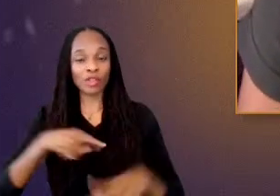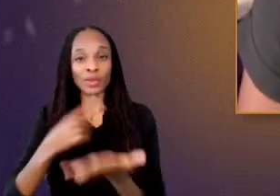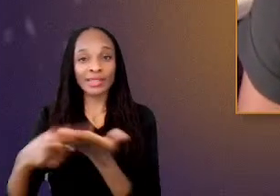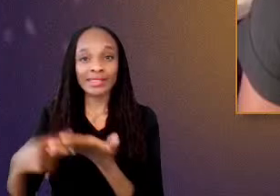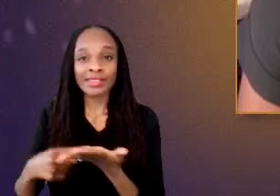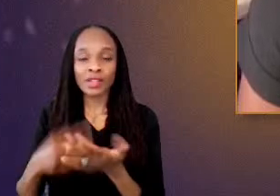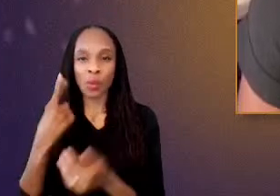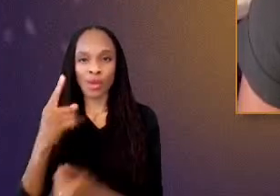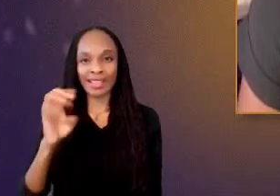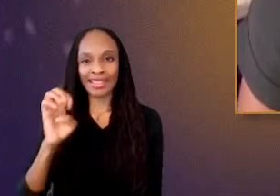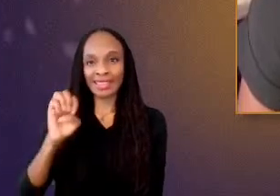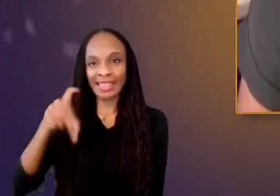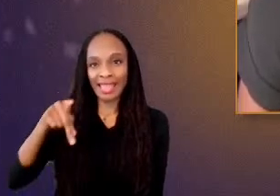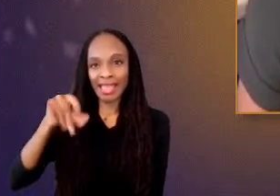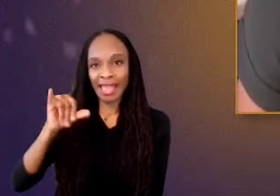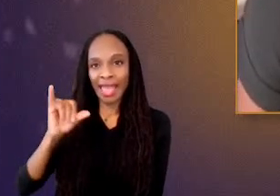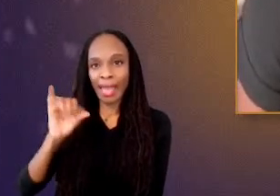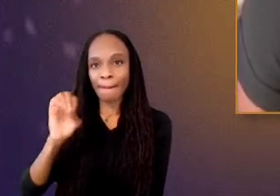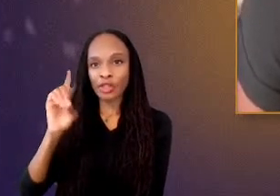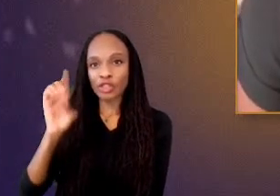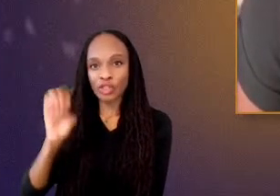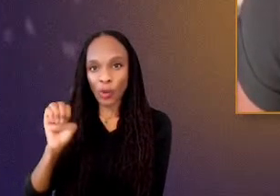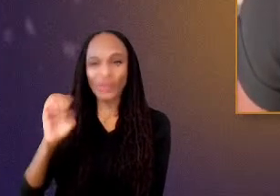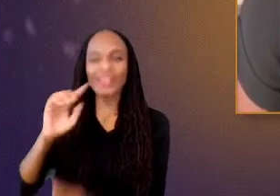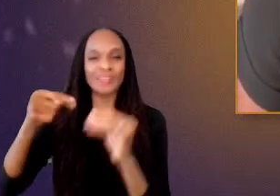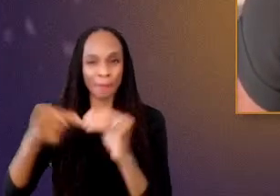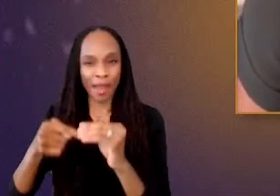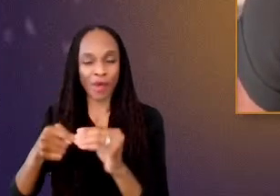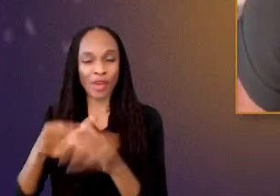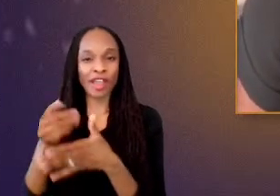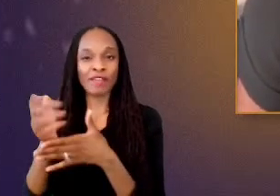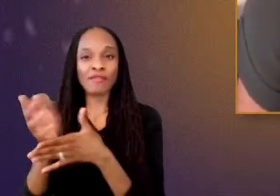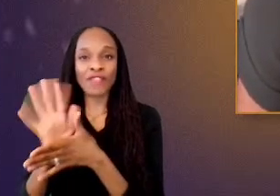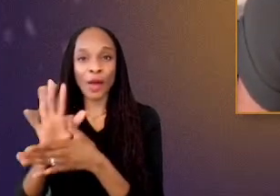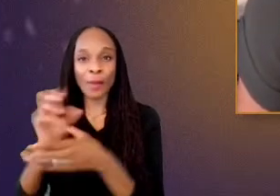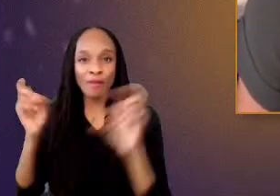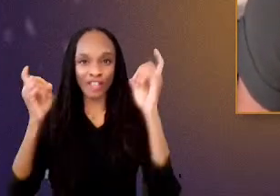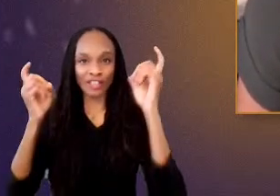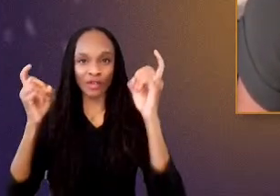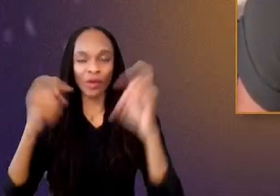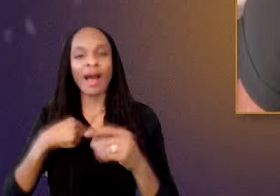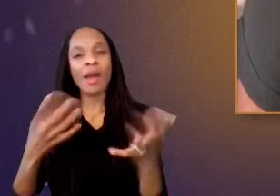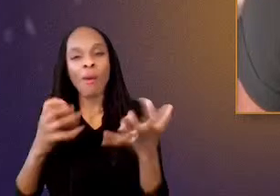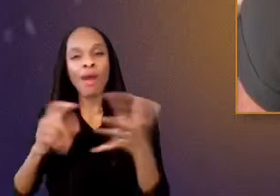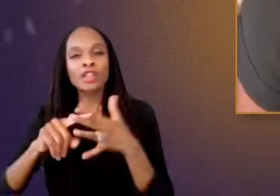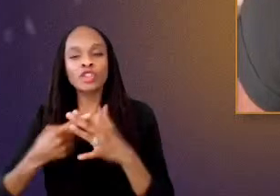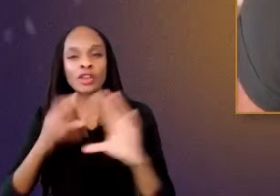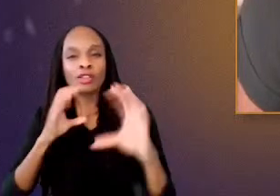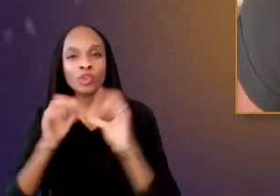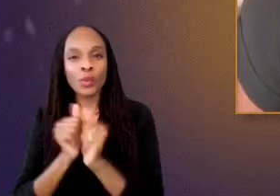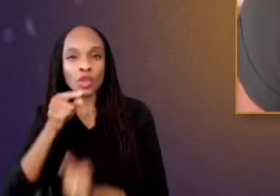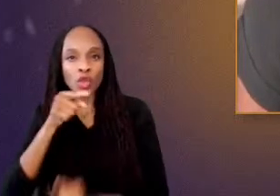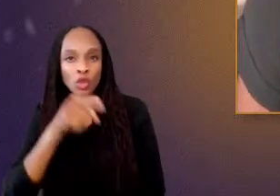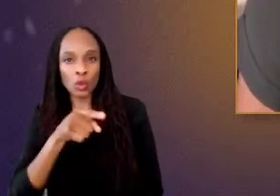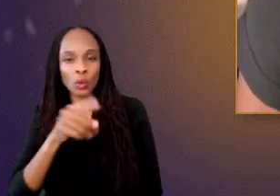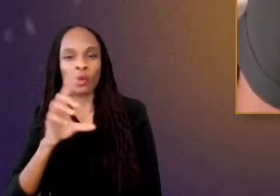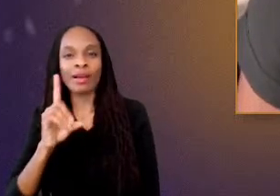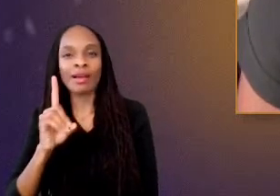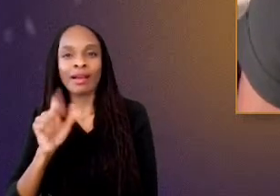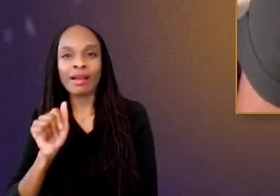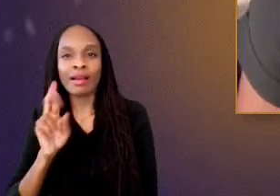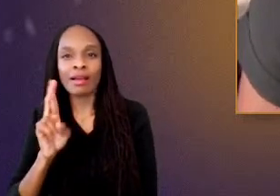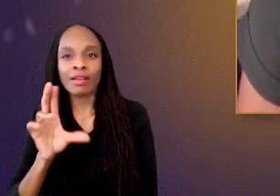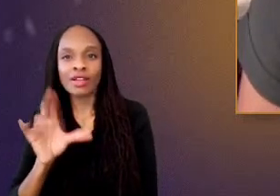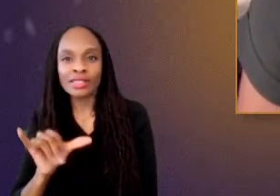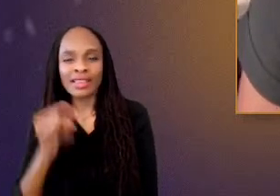the episodes is about film festivals. And I wanted to start the conversation off with you, Darcy, and if you could just